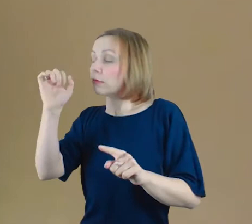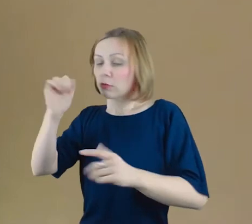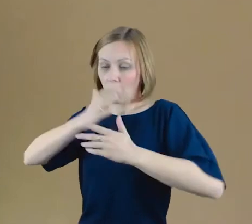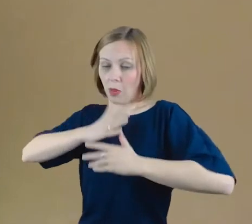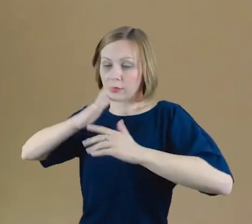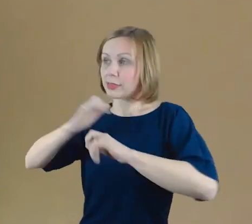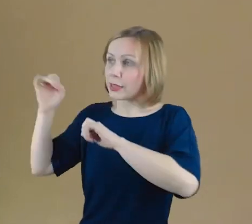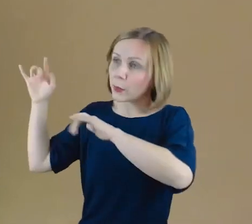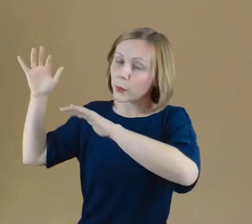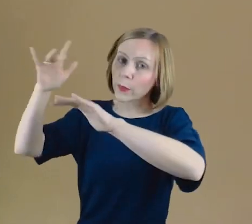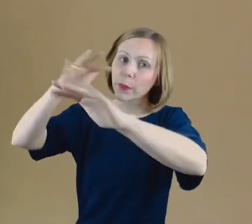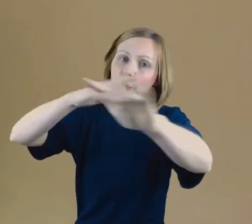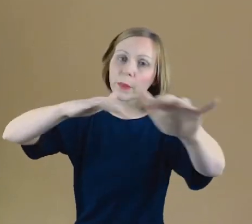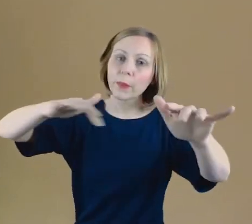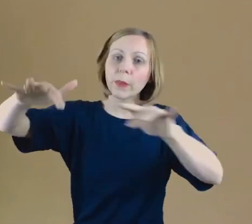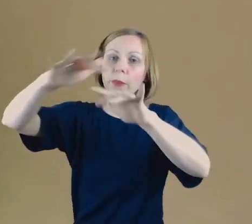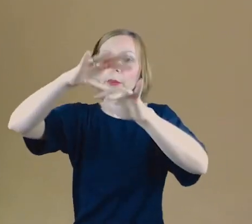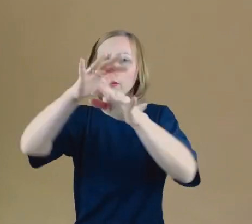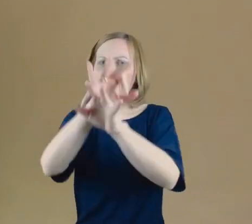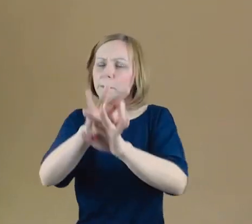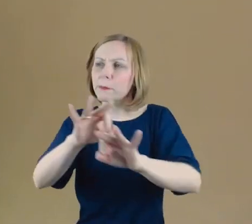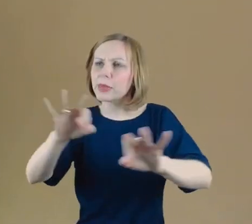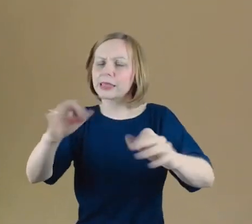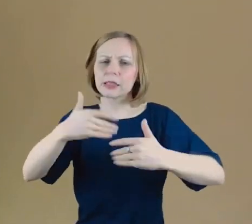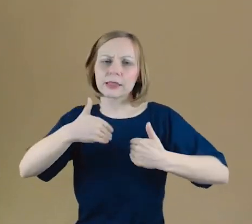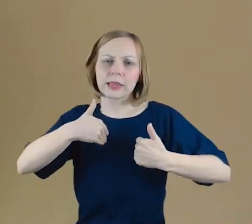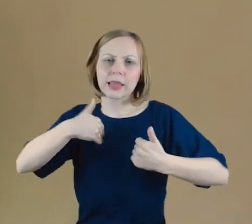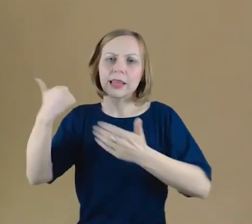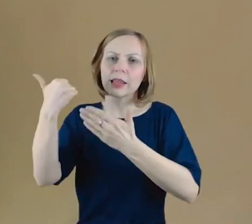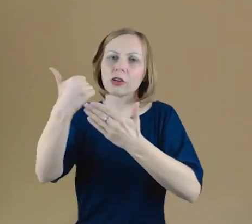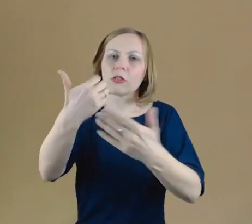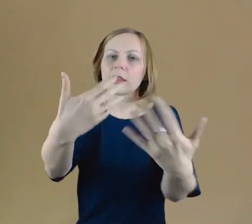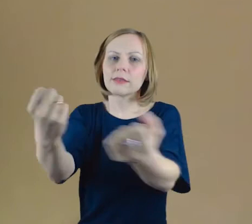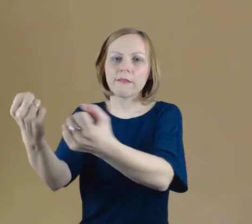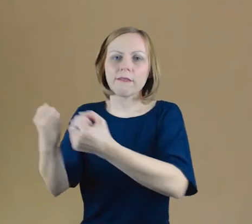will reach them and fill their lives with your peace and healing grace.